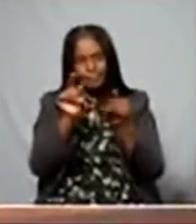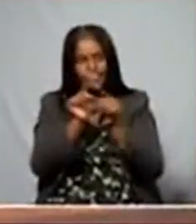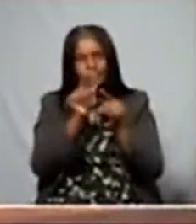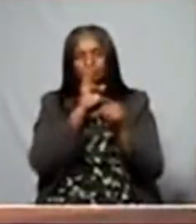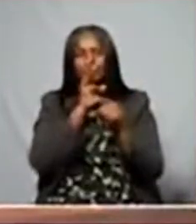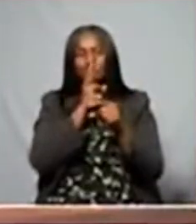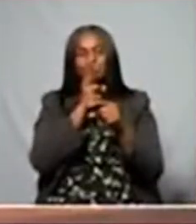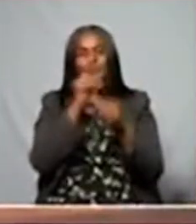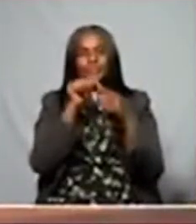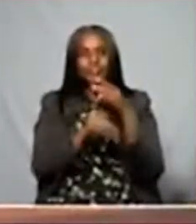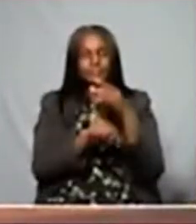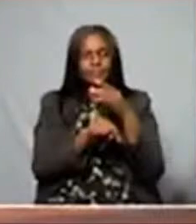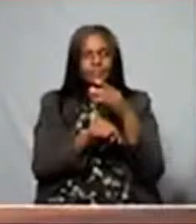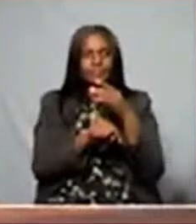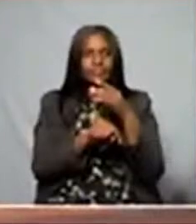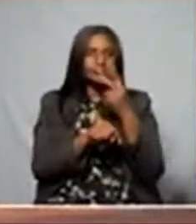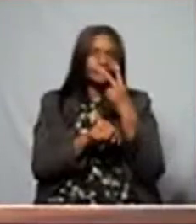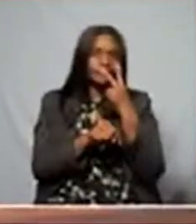boreholes. You